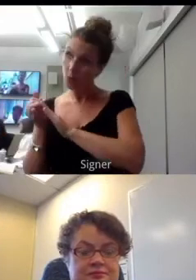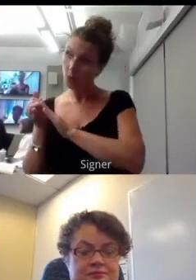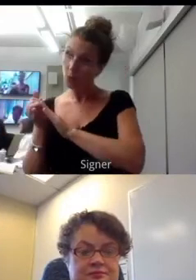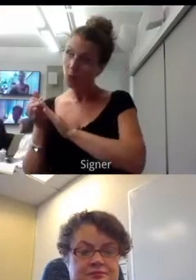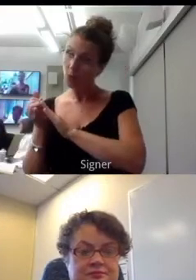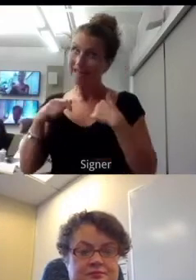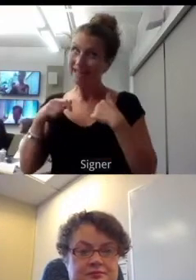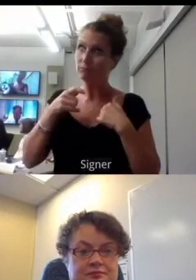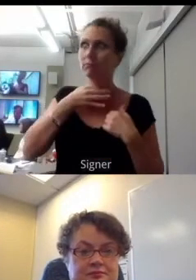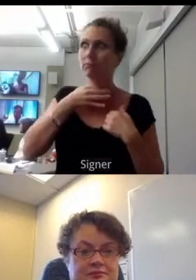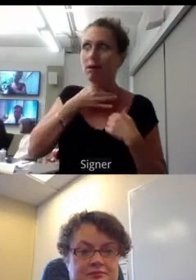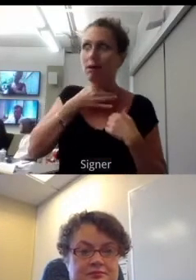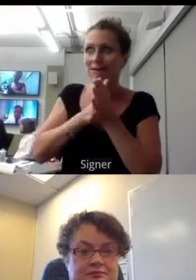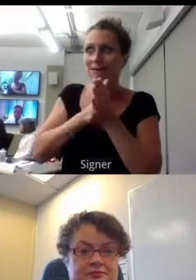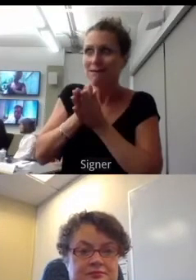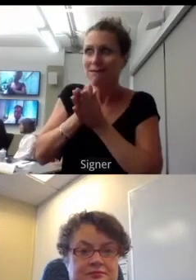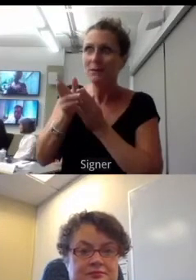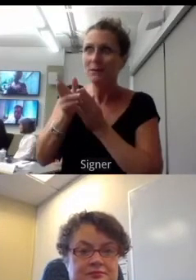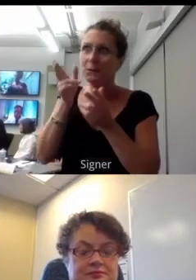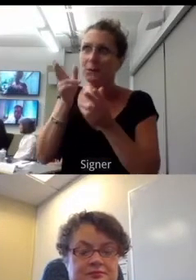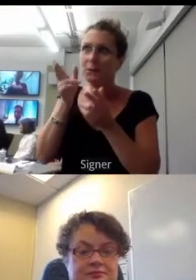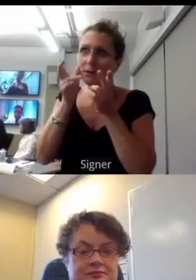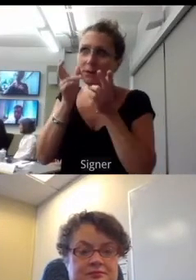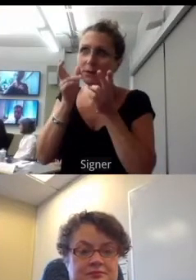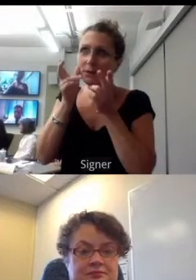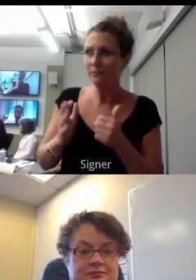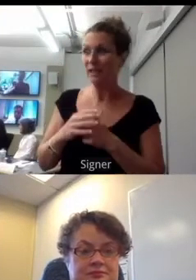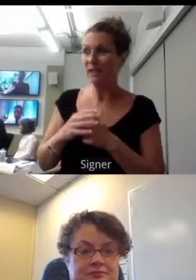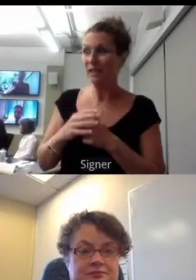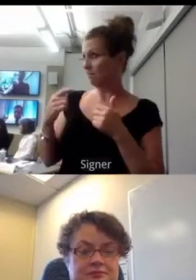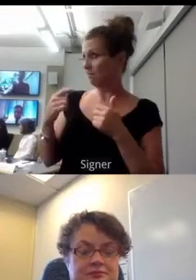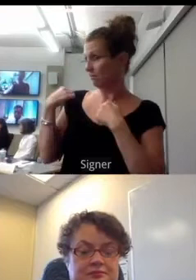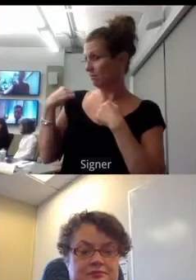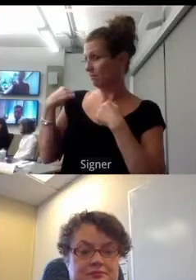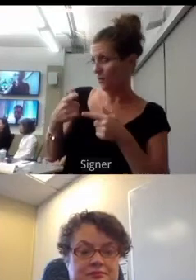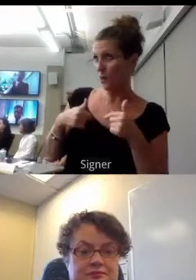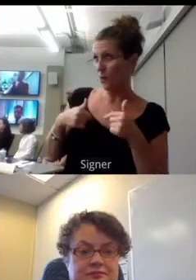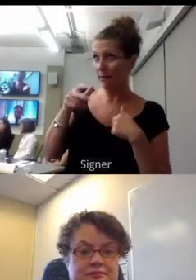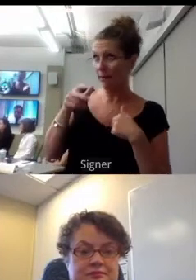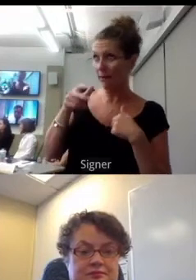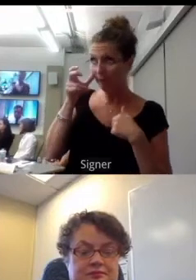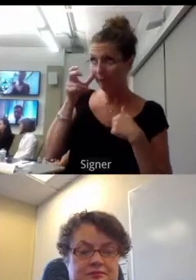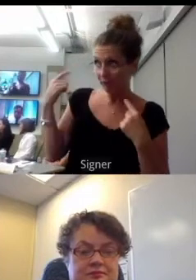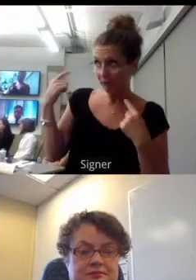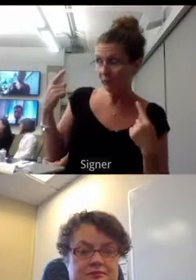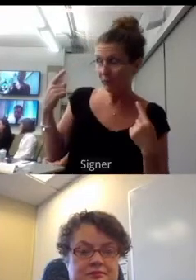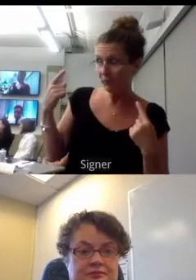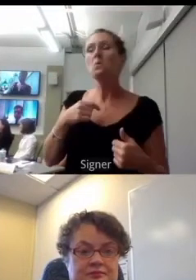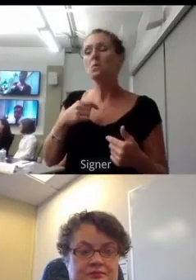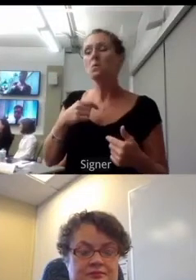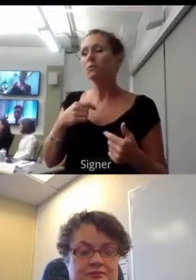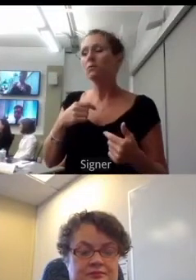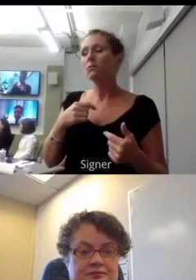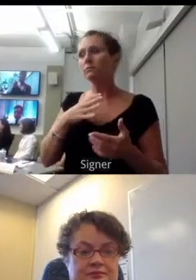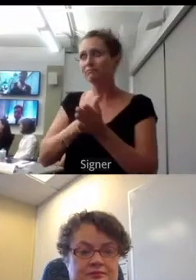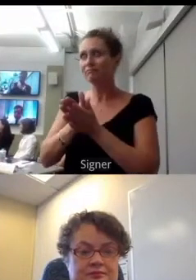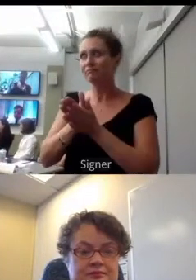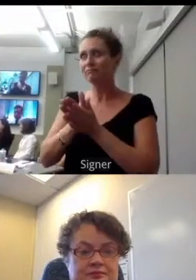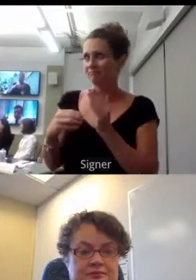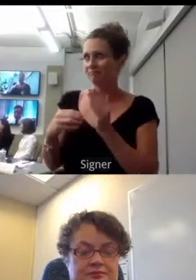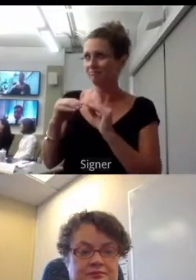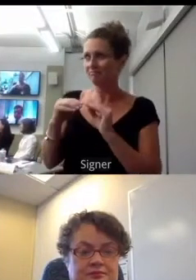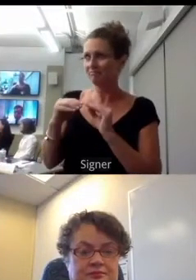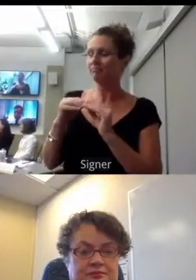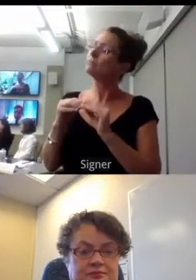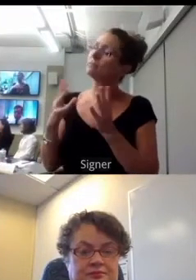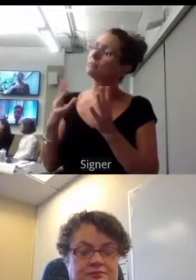since I've been here I'm really keen to explore a little bit, because functionally, if we look at the